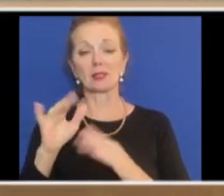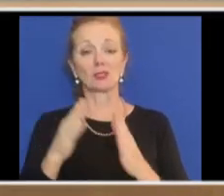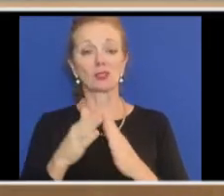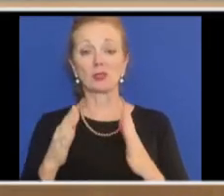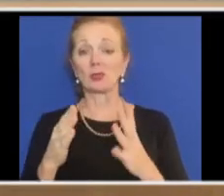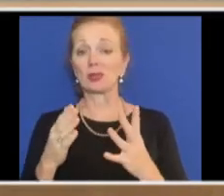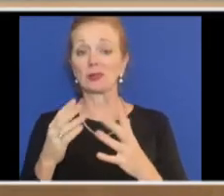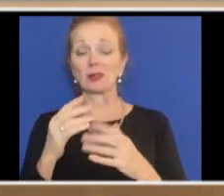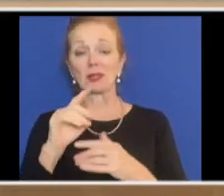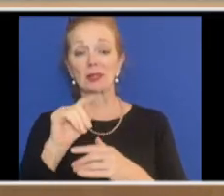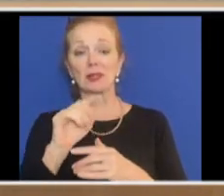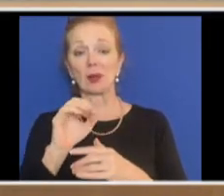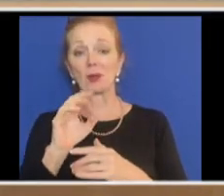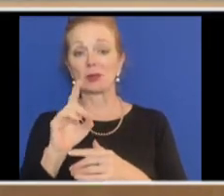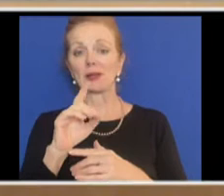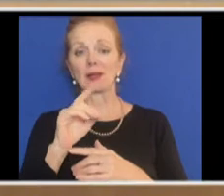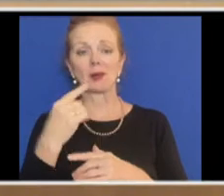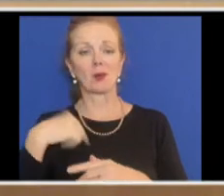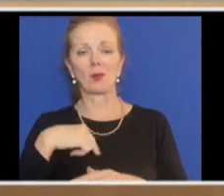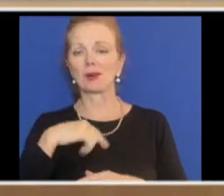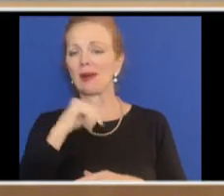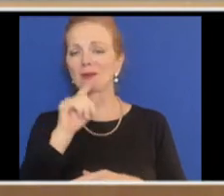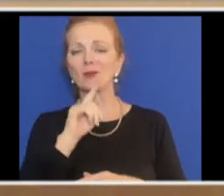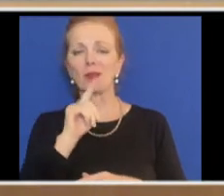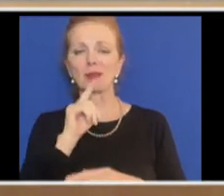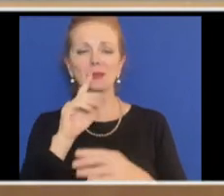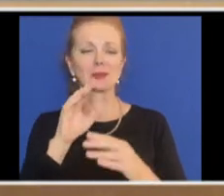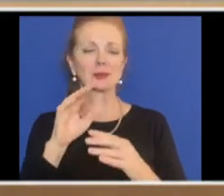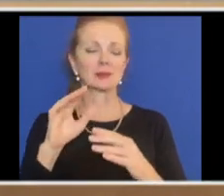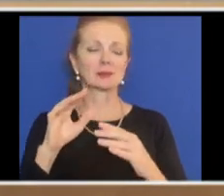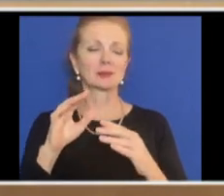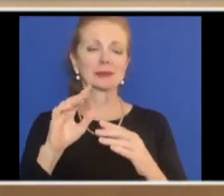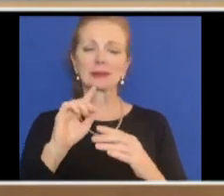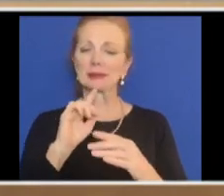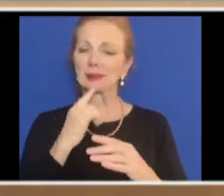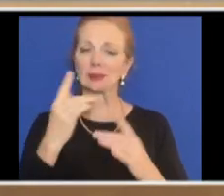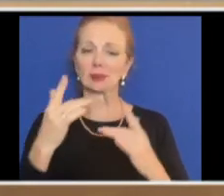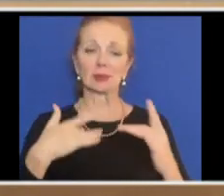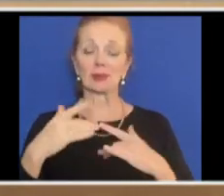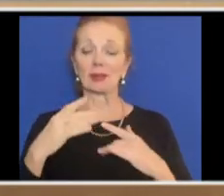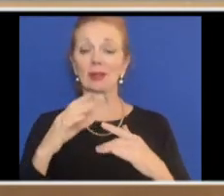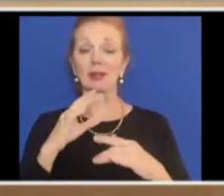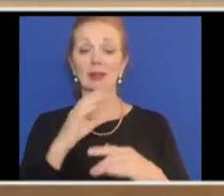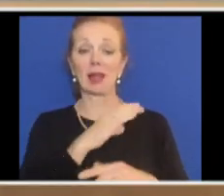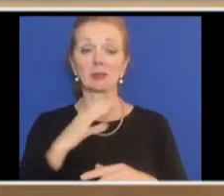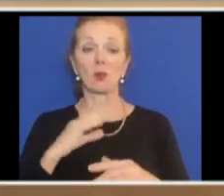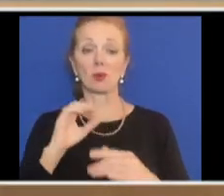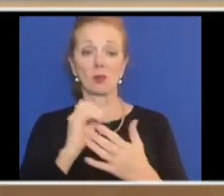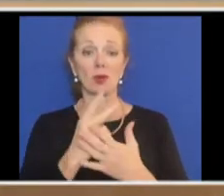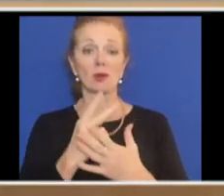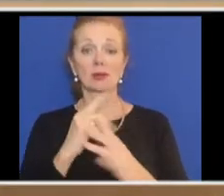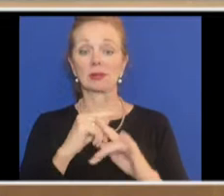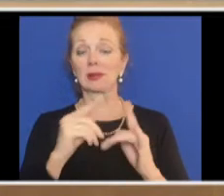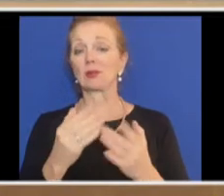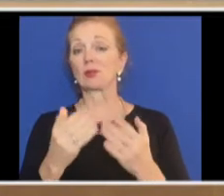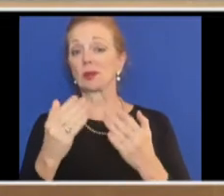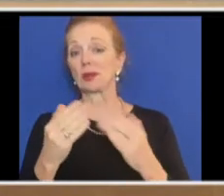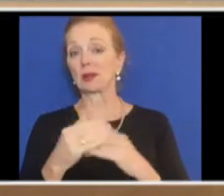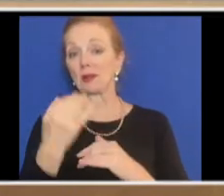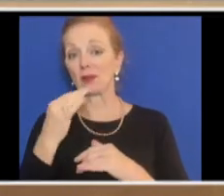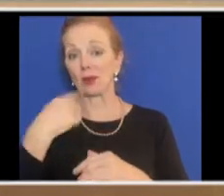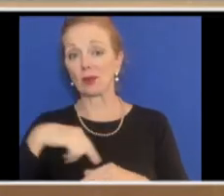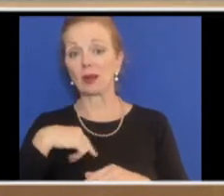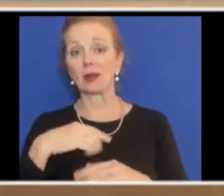it went to Tod I don't think we would have any real significant concerns if Council wanted to approve or zoning committee made a different recommendation or if we